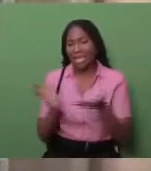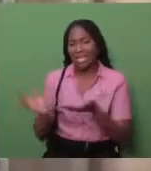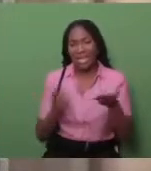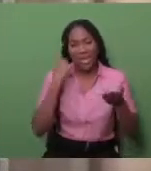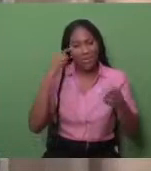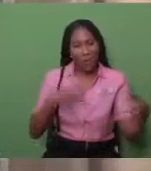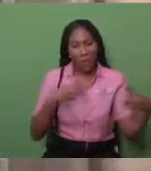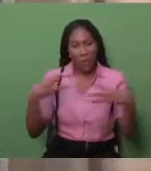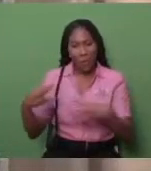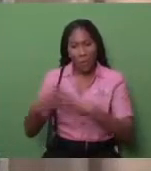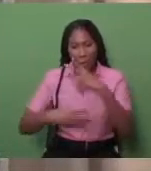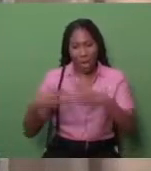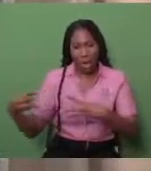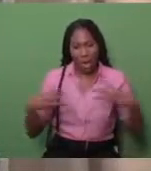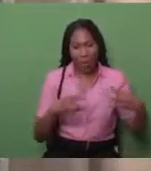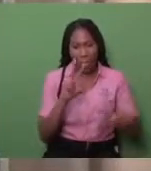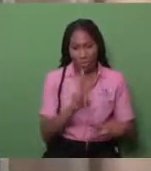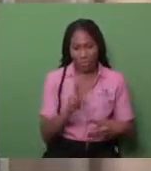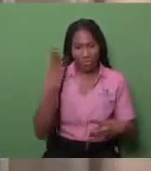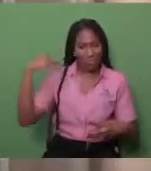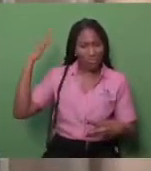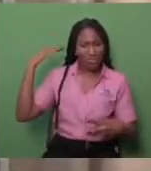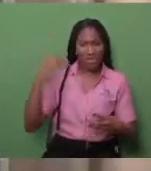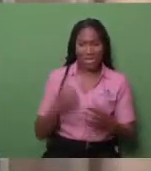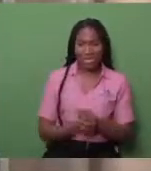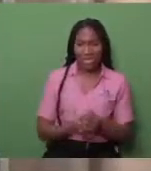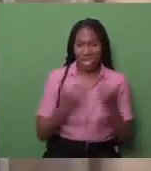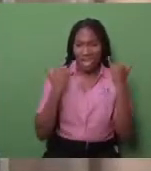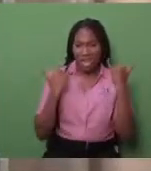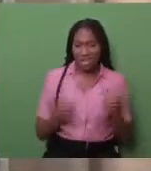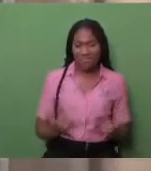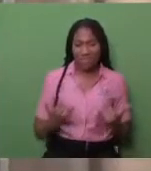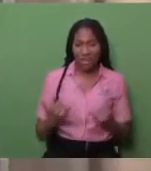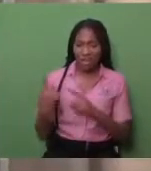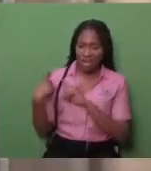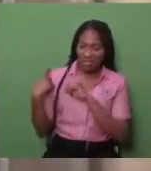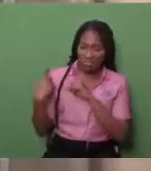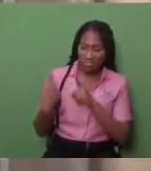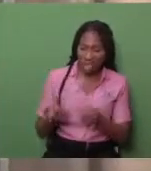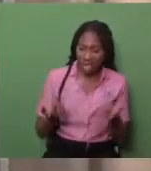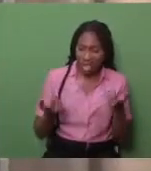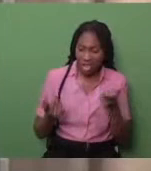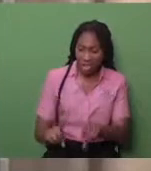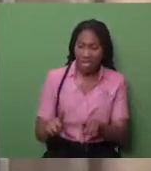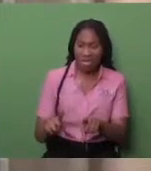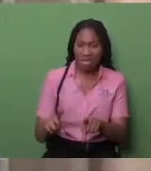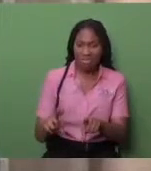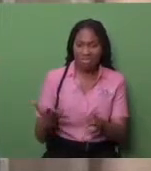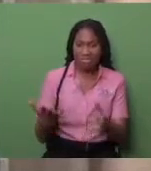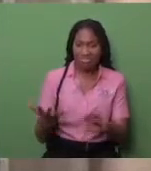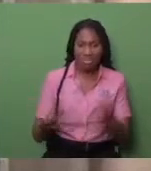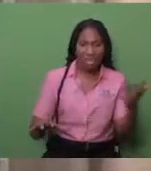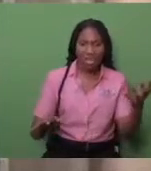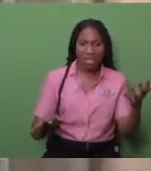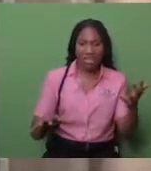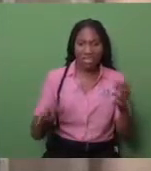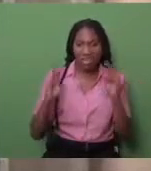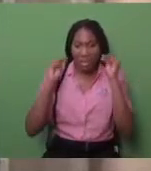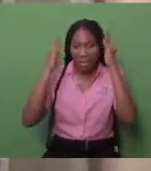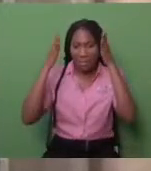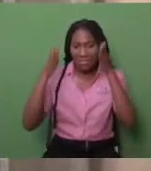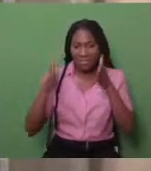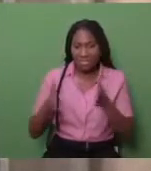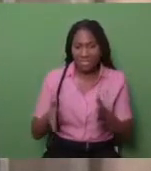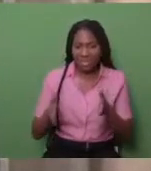days. And now here we are, and I think on last Monday, the minister read the eulogy of the energy sector. 6 years